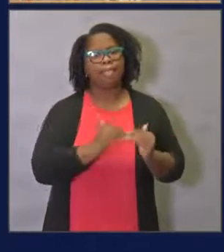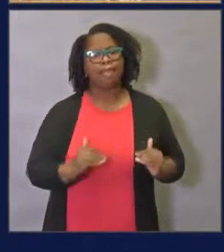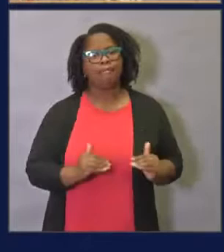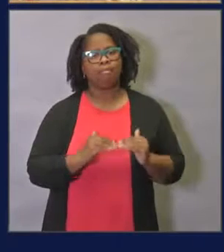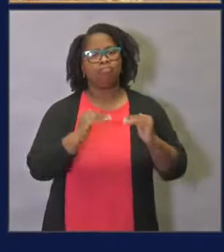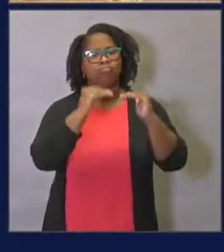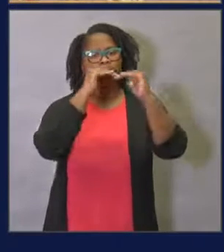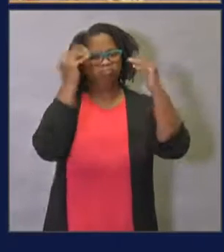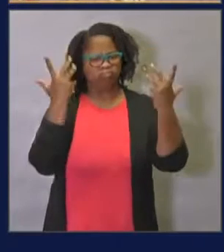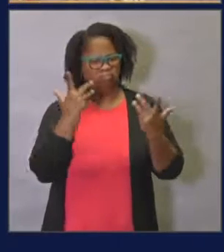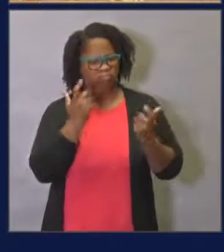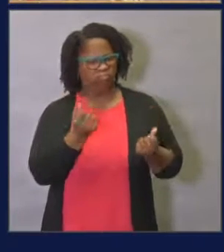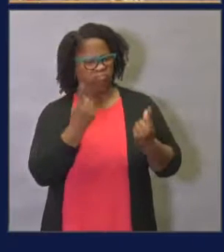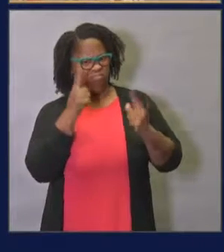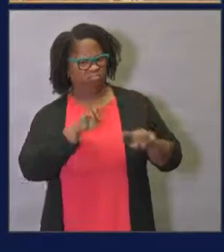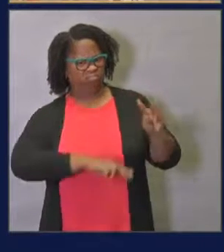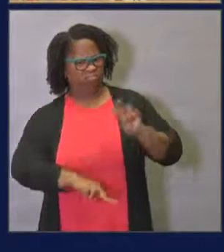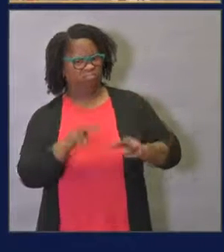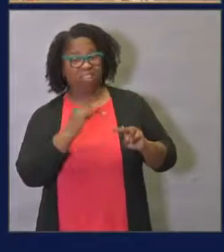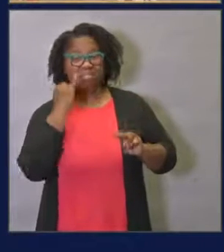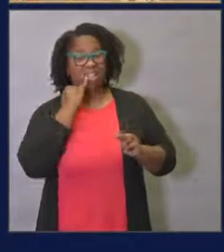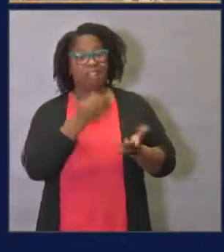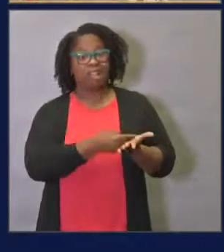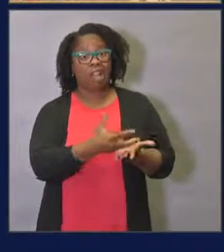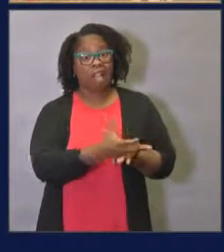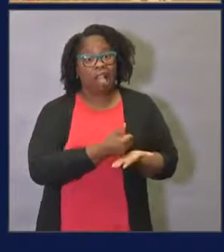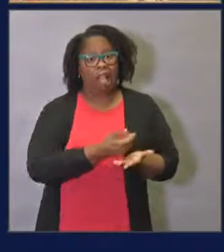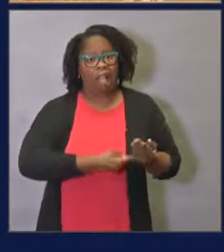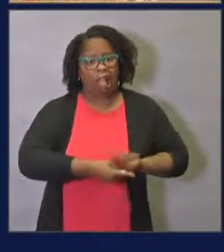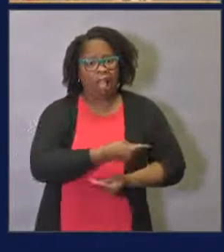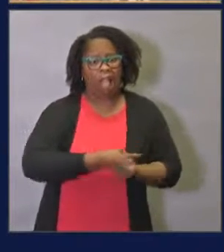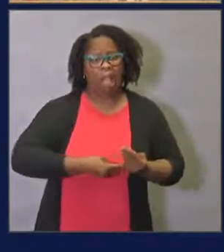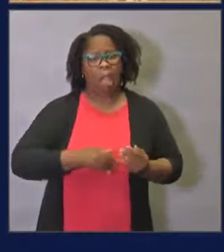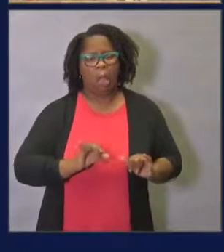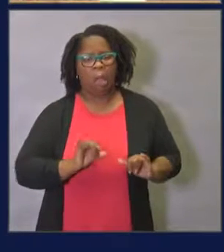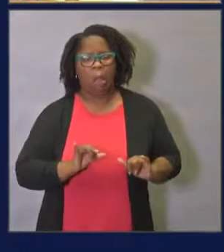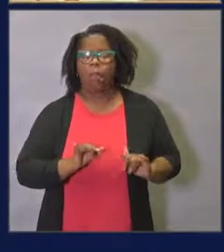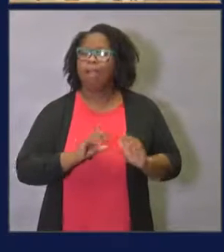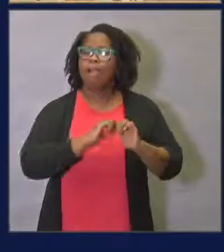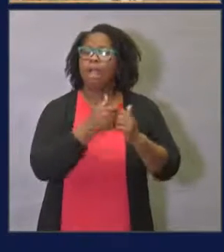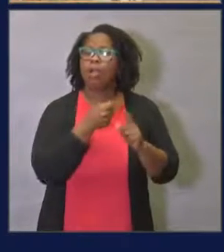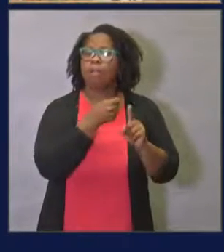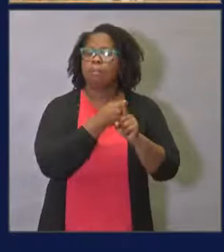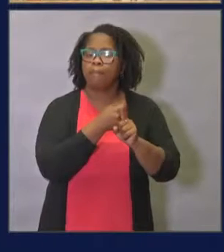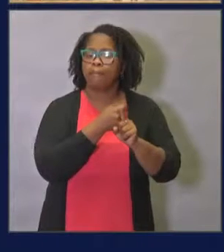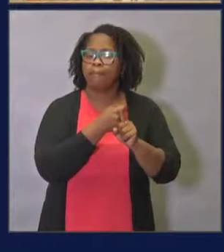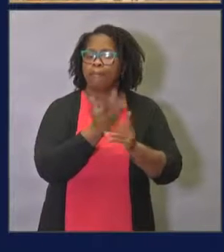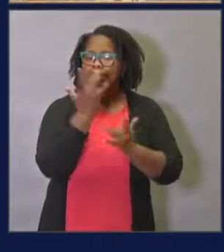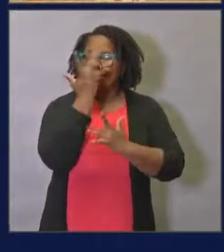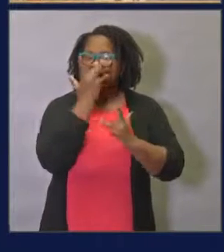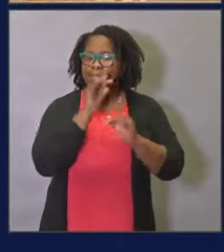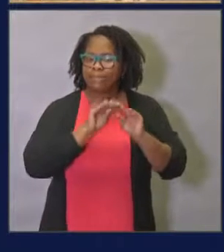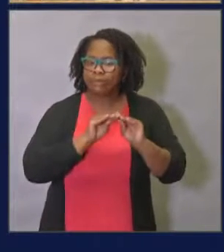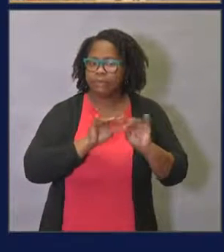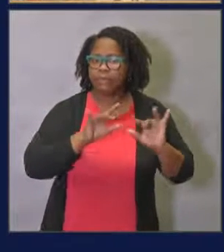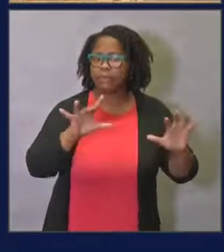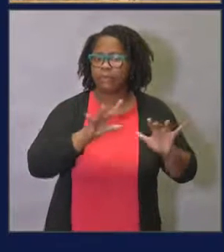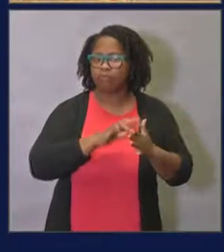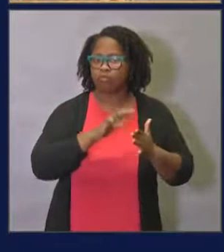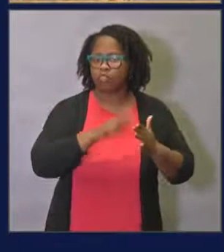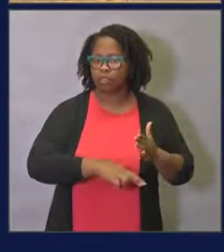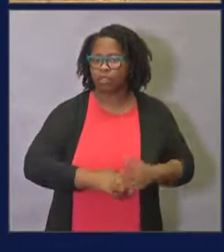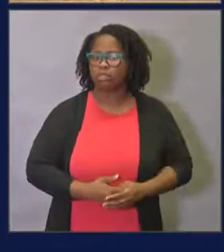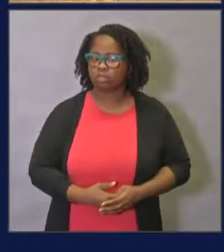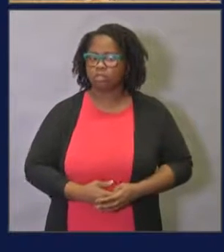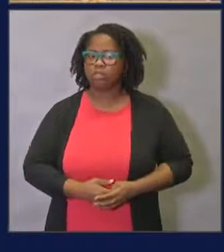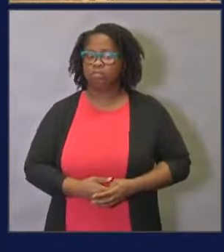understand the impact of how low socioeconomic status plays out on disease transmission and outcomes. Here